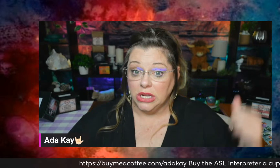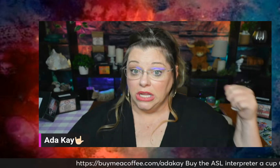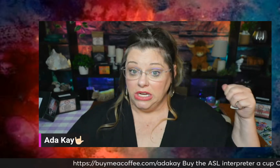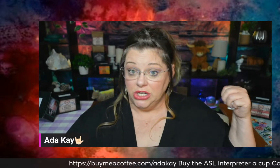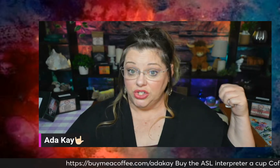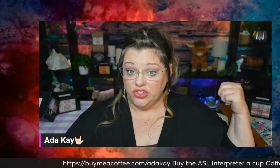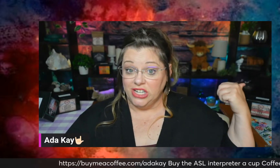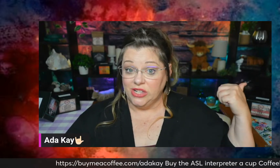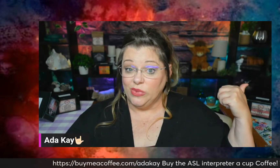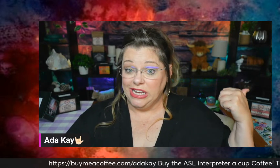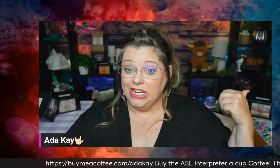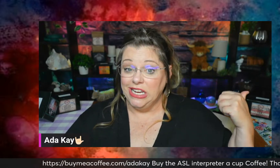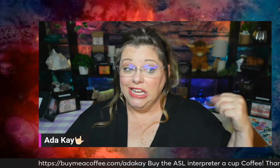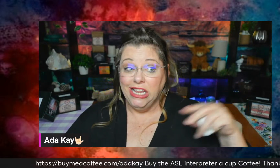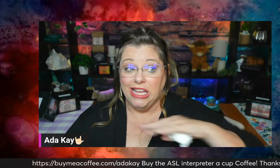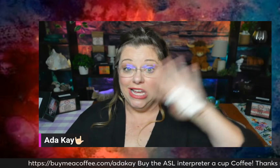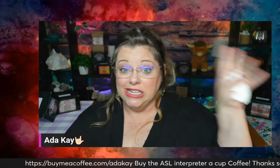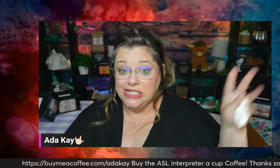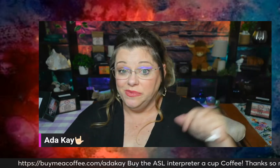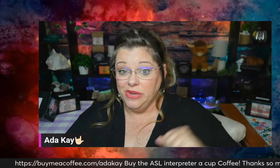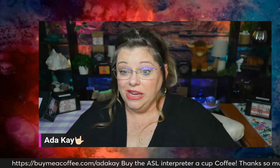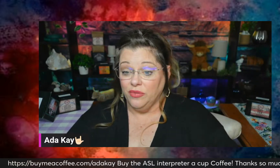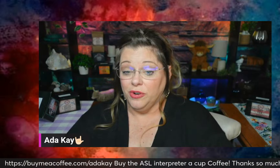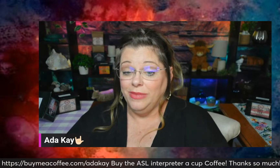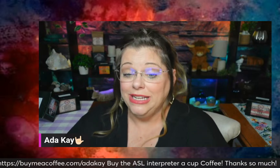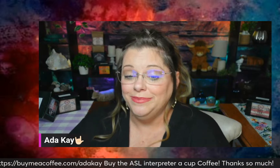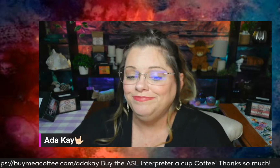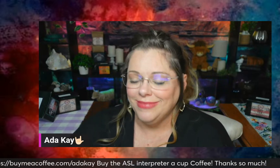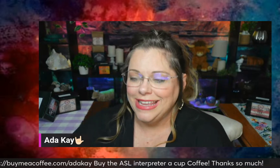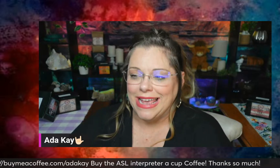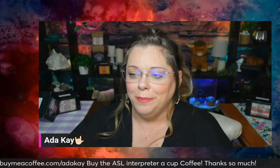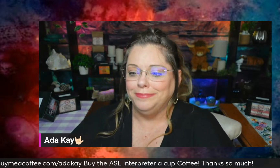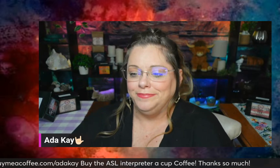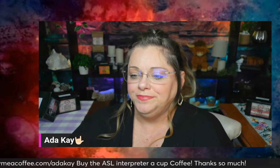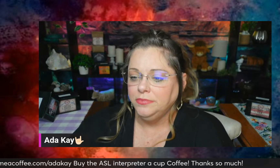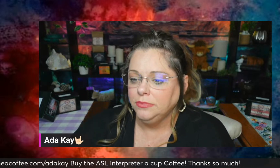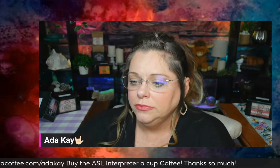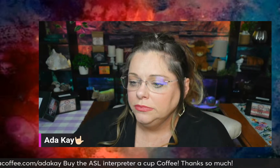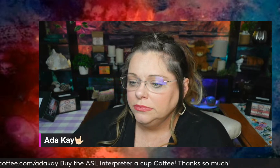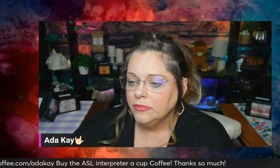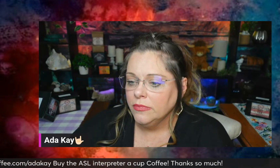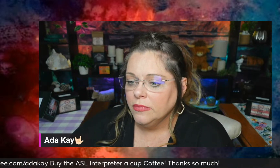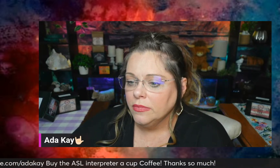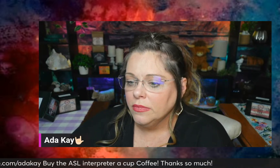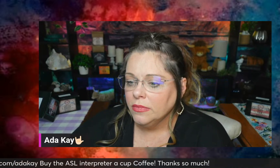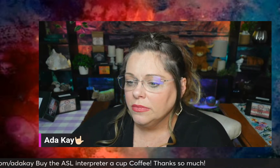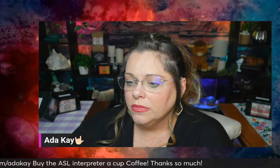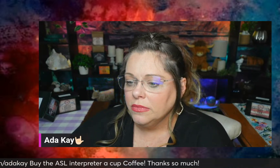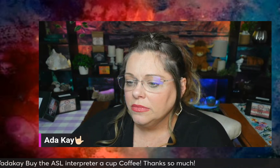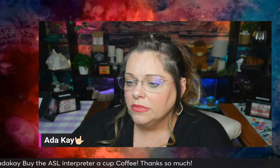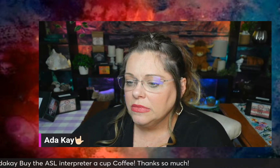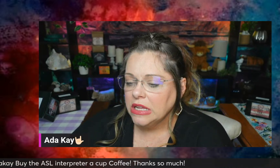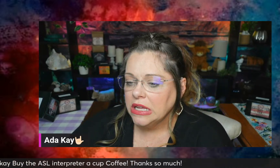Remember that lightning strike that we had that kind of sent me out for a minute? Yep.